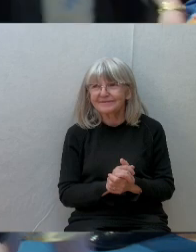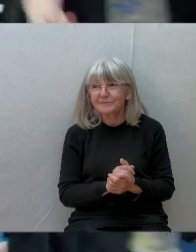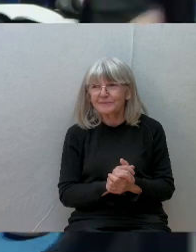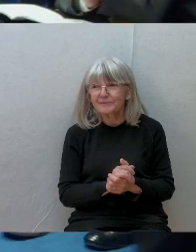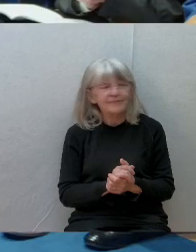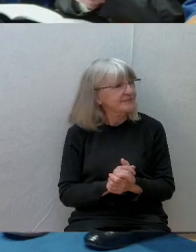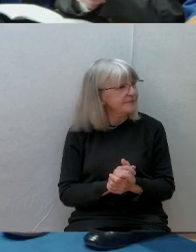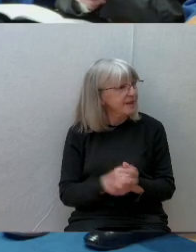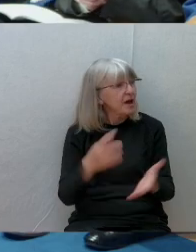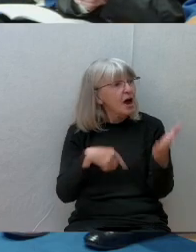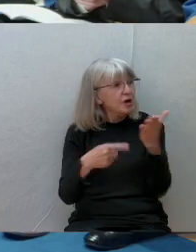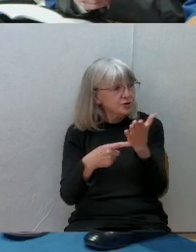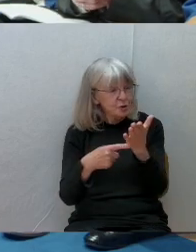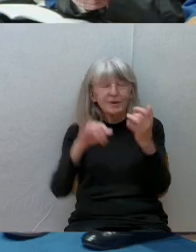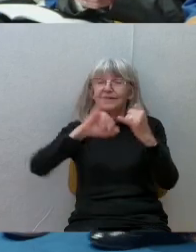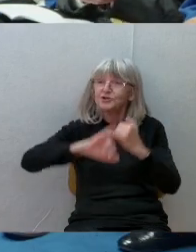Tony Stewart.